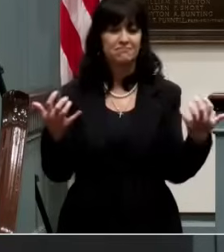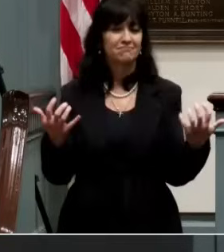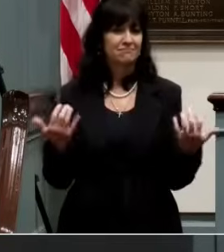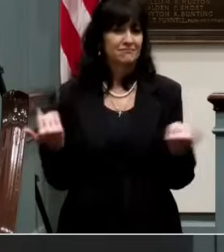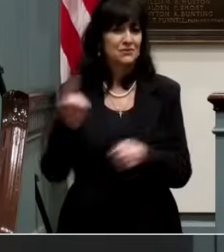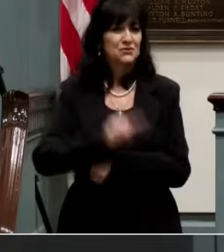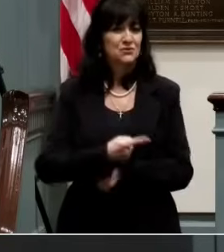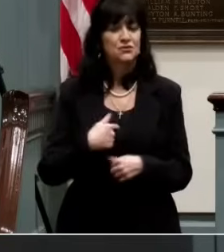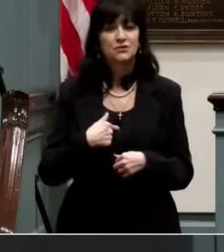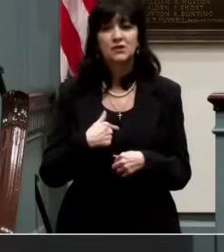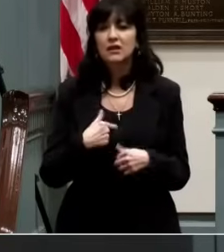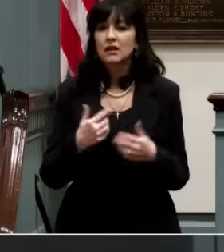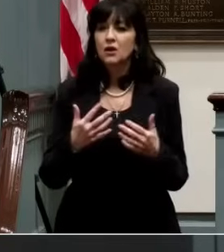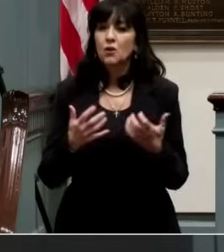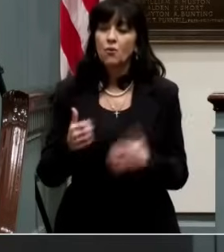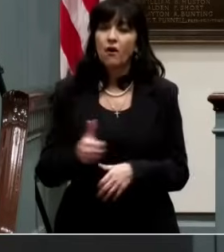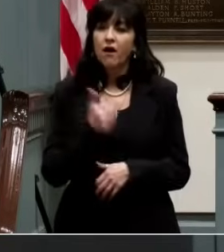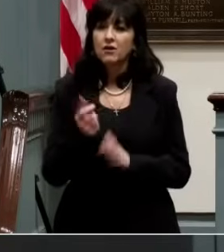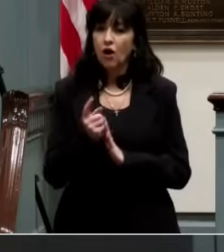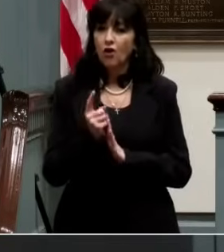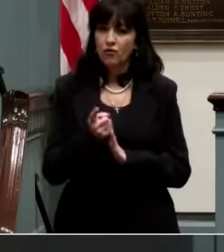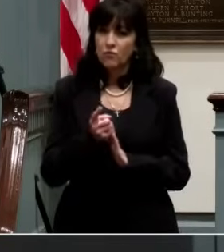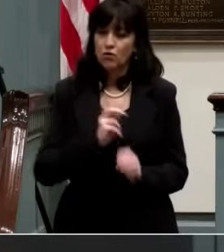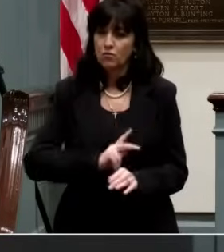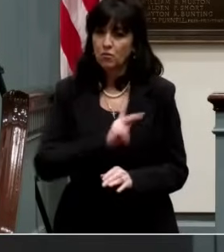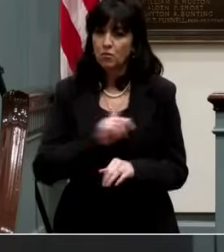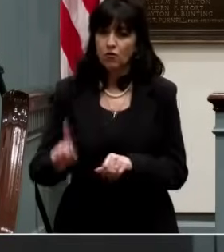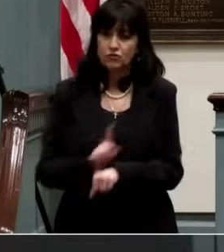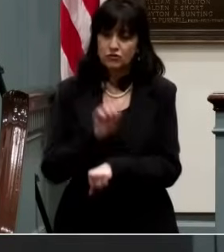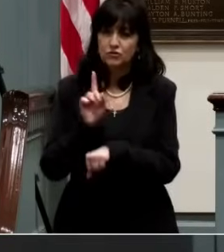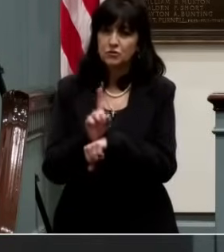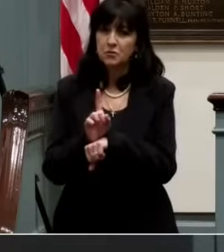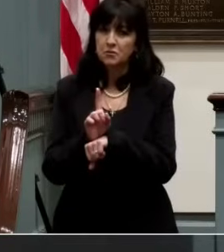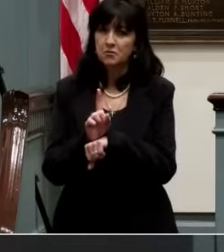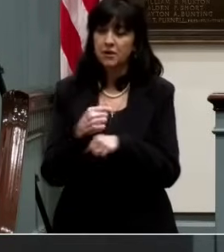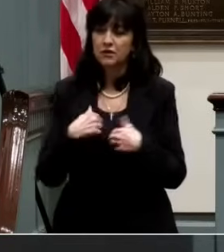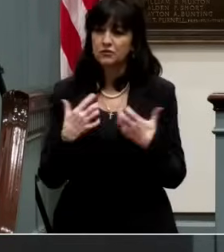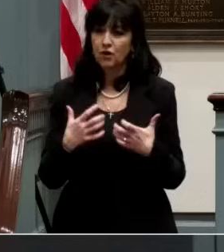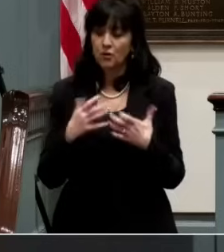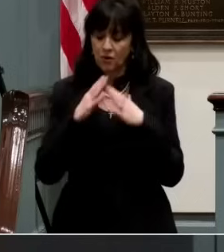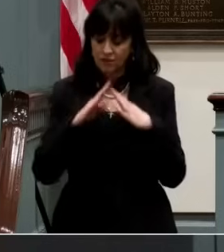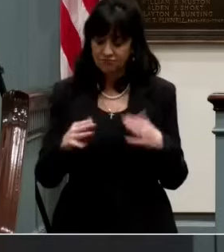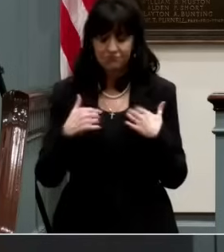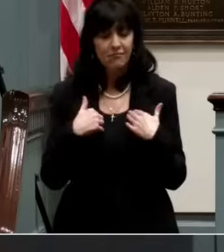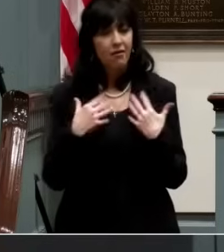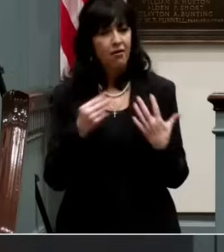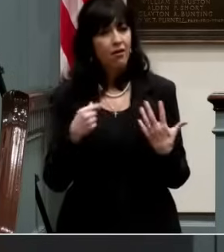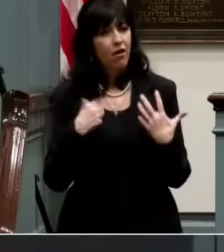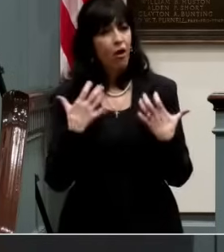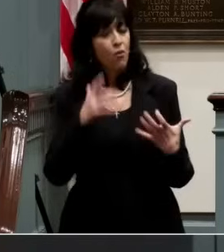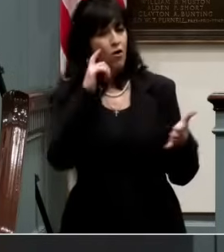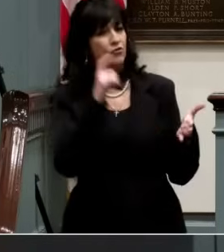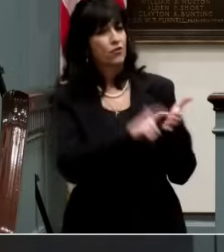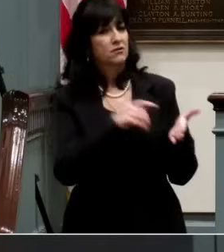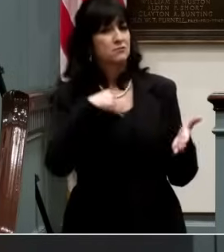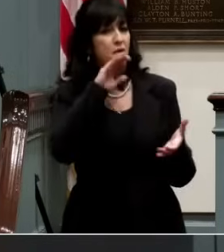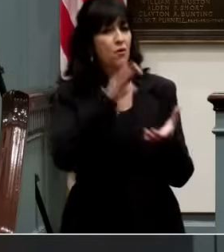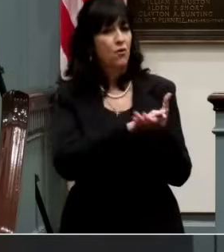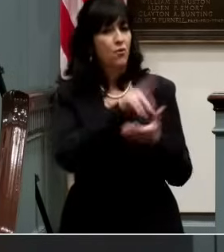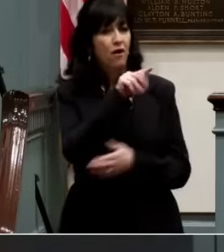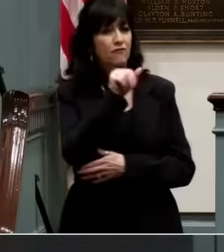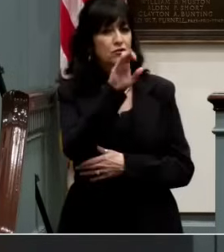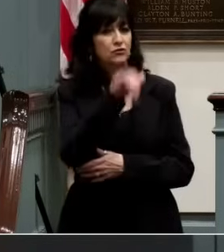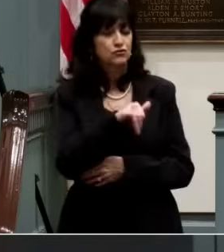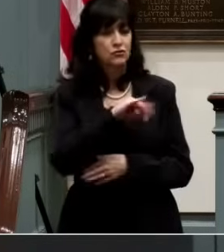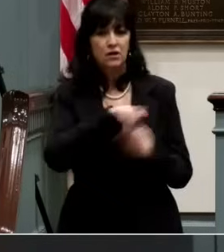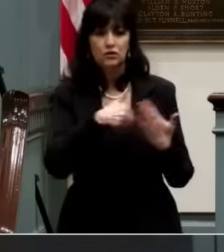before I start, I'd like to take another moment of personal privilege, if I may, to recognize my wife, Tracy, for all her hard work and the